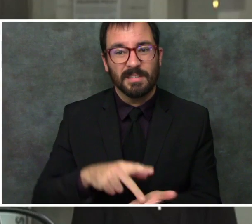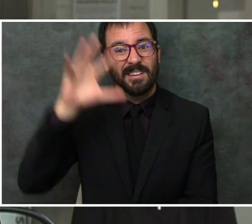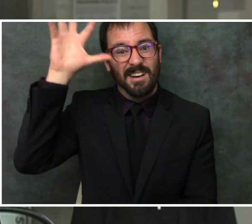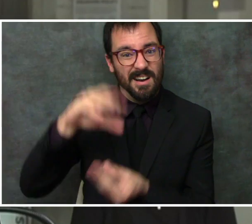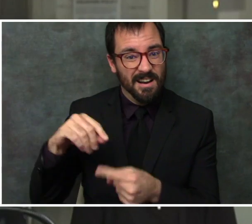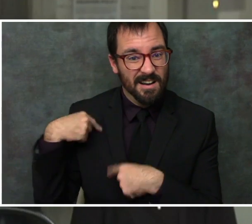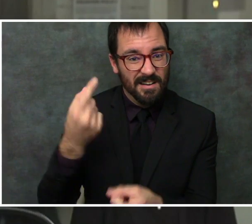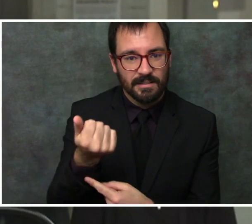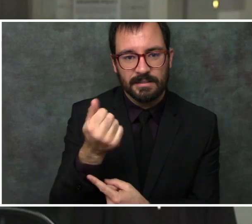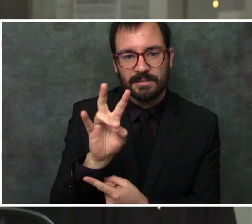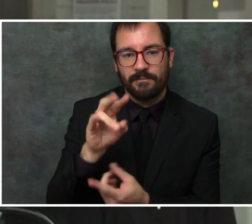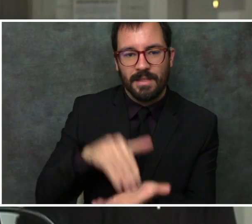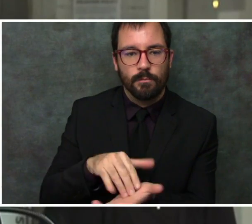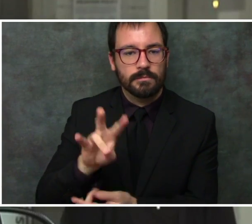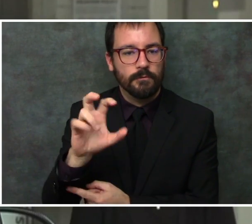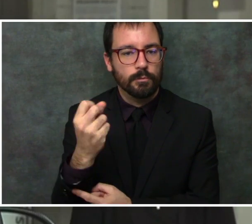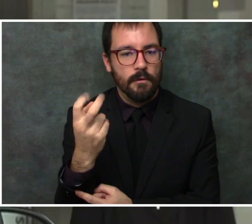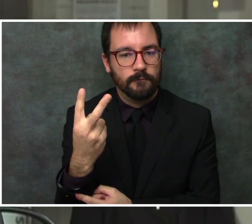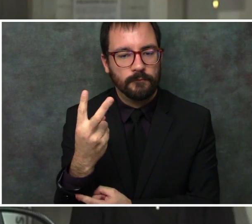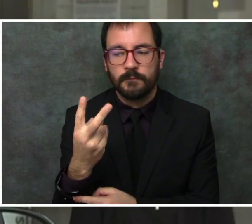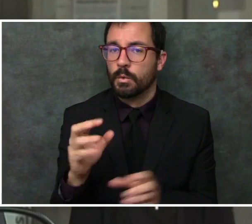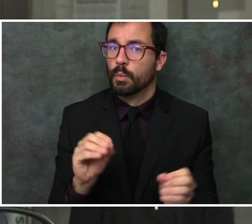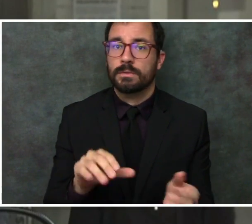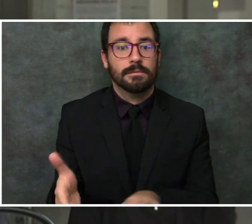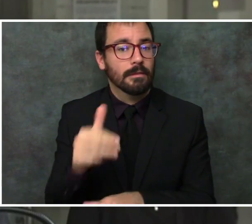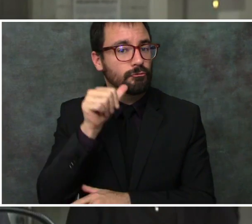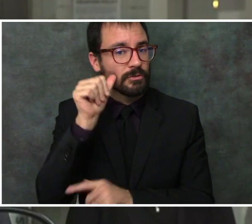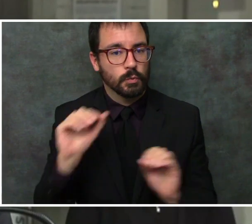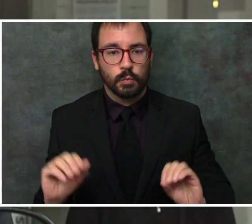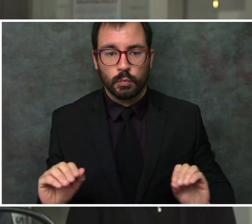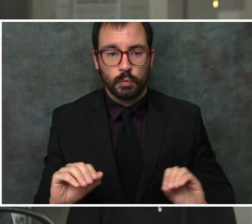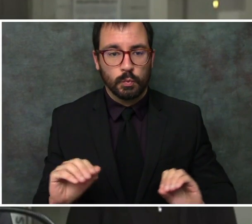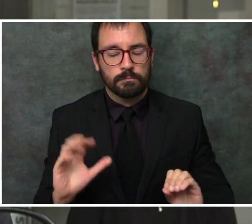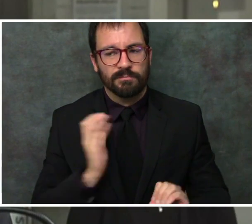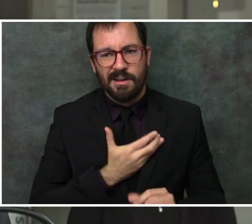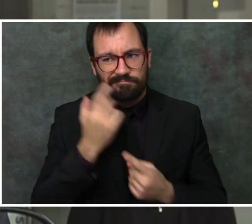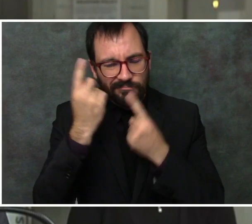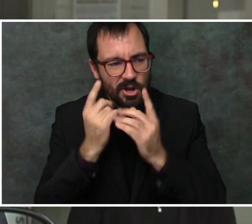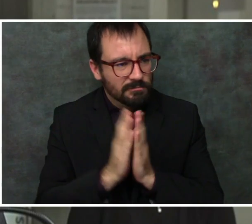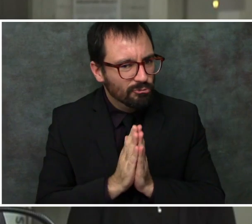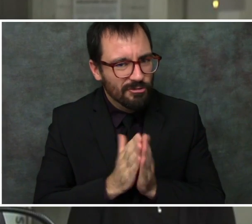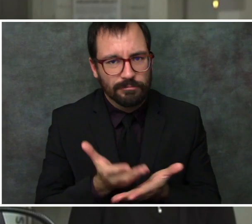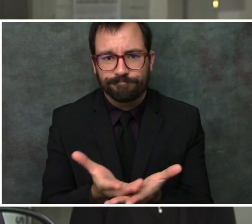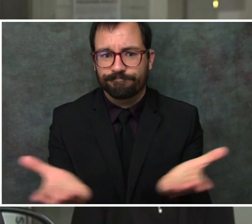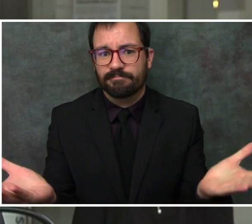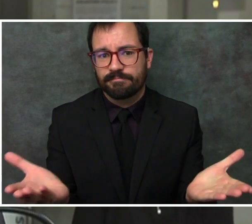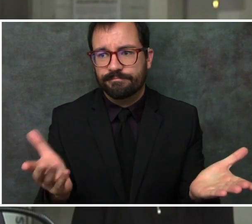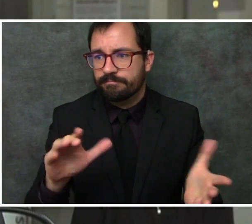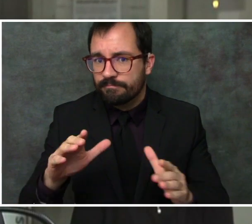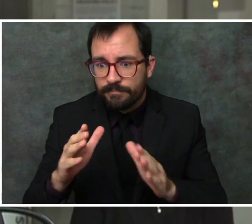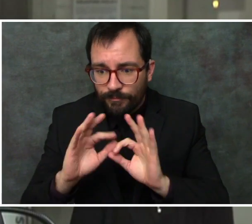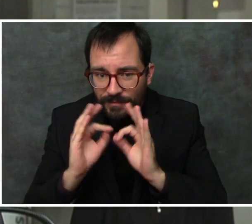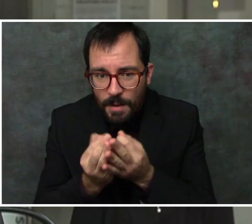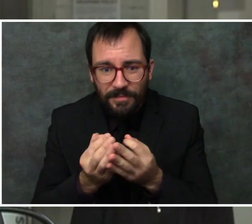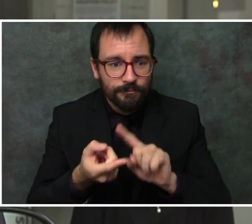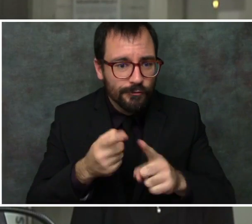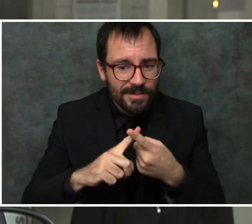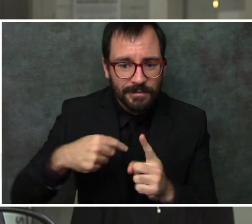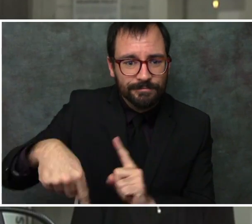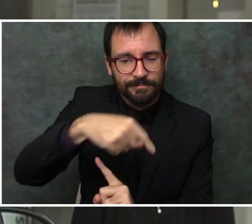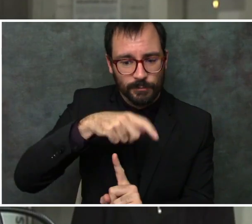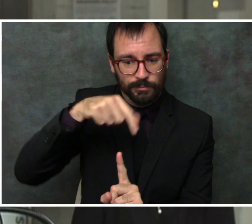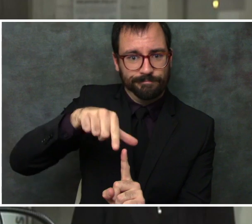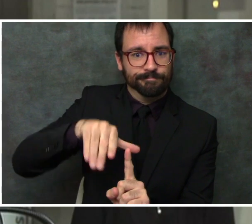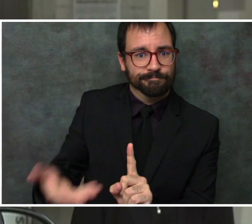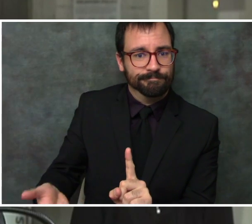deaths yesterday, and our death total in Boston remains 764. Our prayers go out to the families